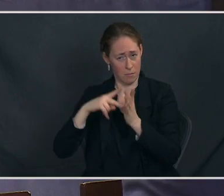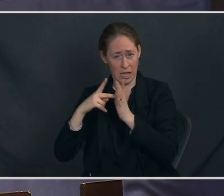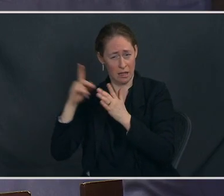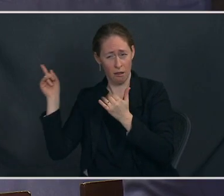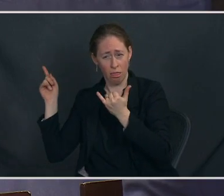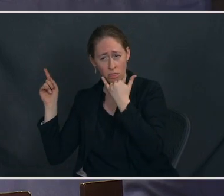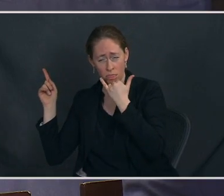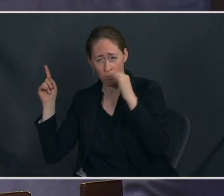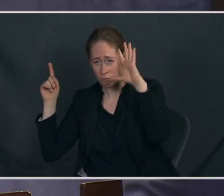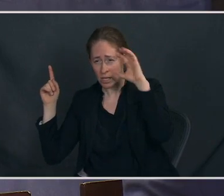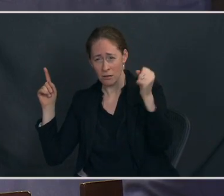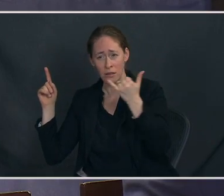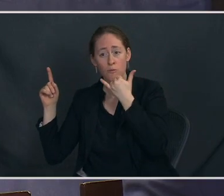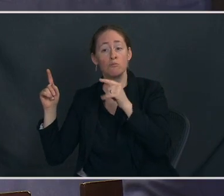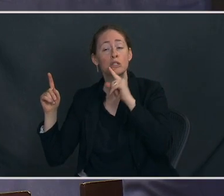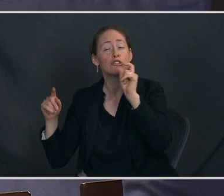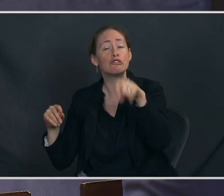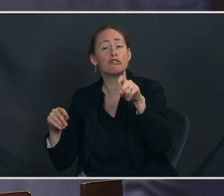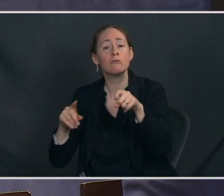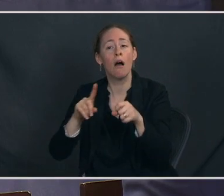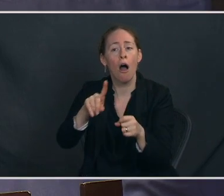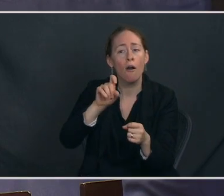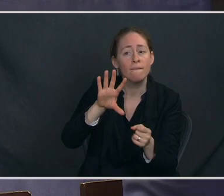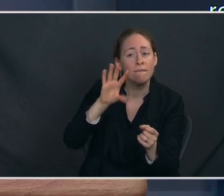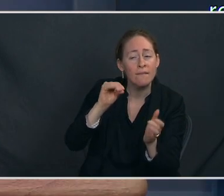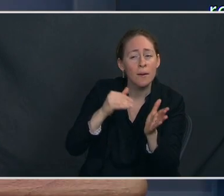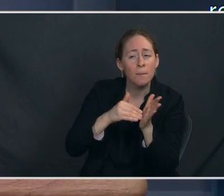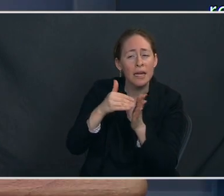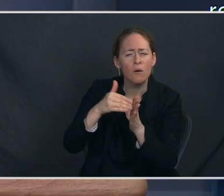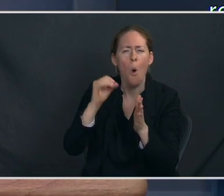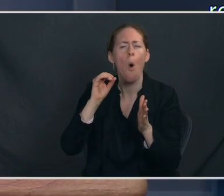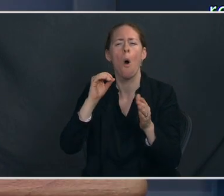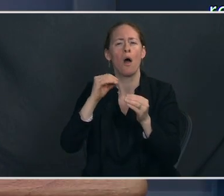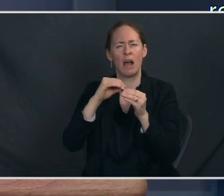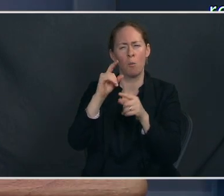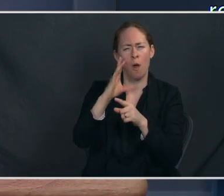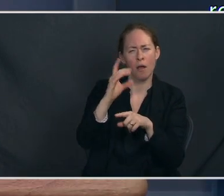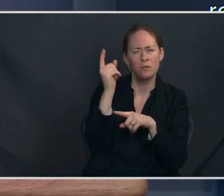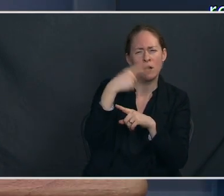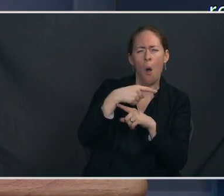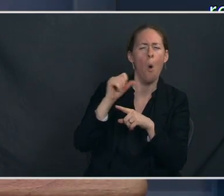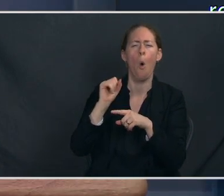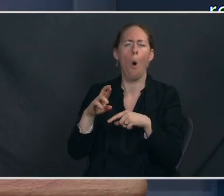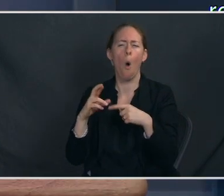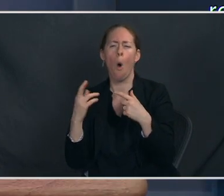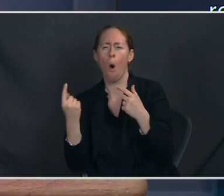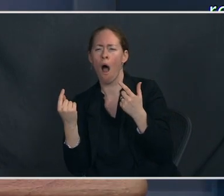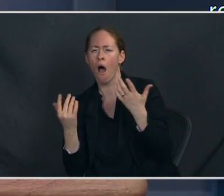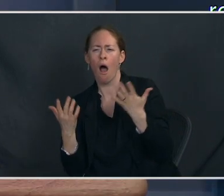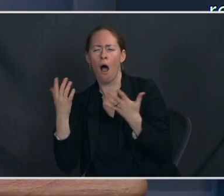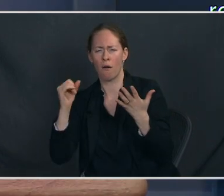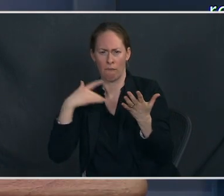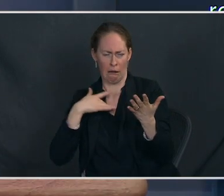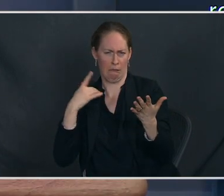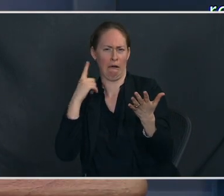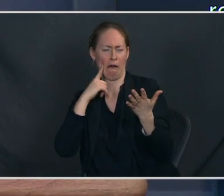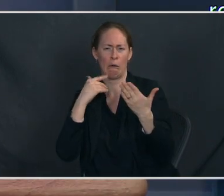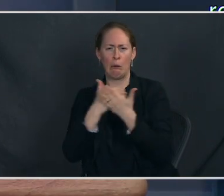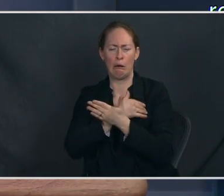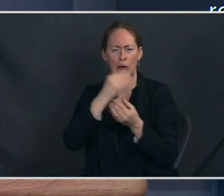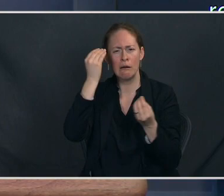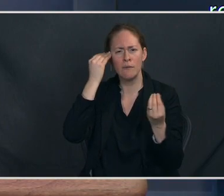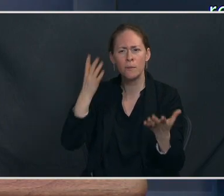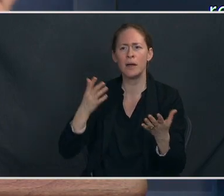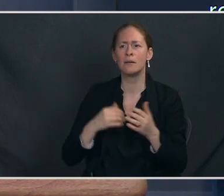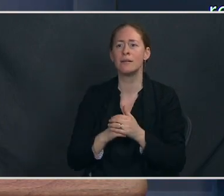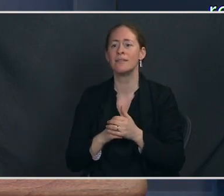150 million shots in 100 days yesterday? Or was he operating under some new update that he got? The president didn't